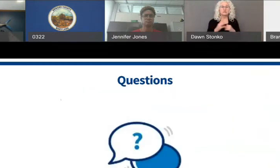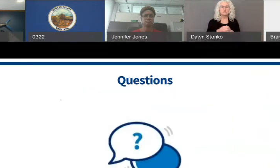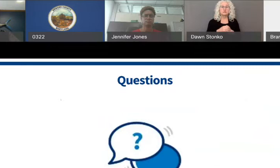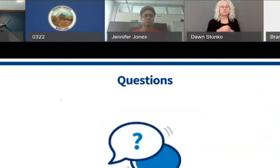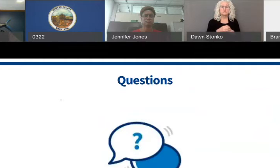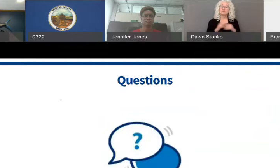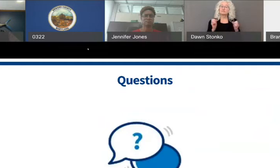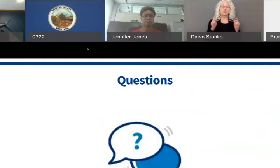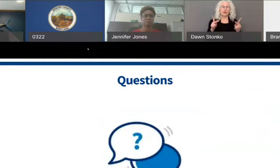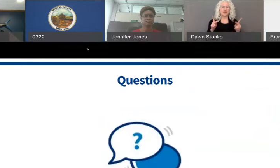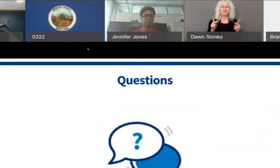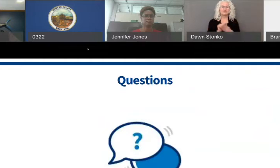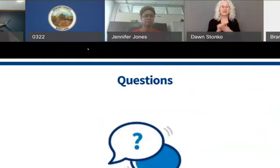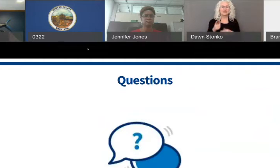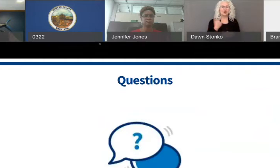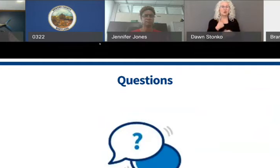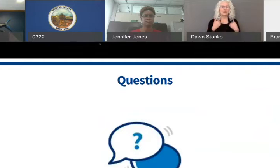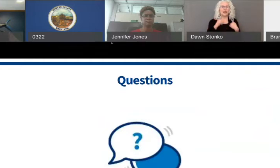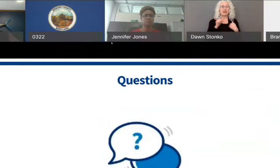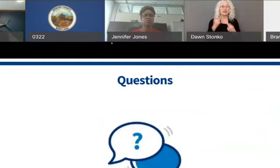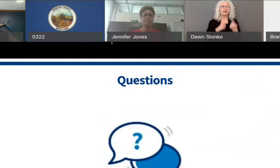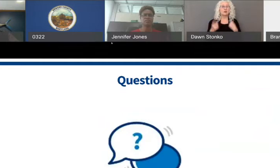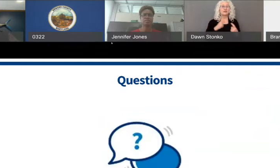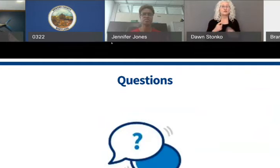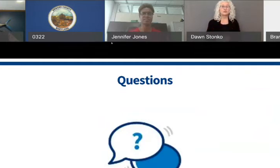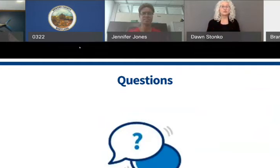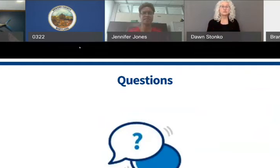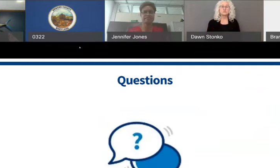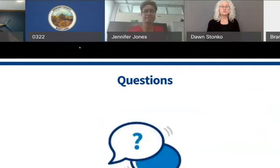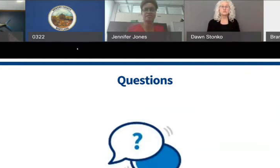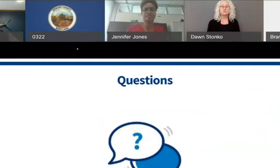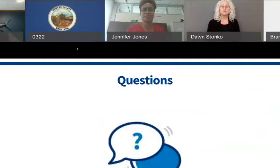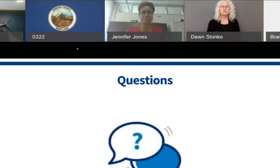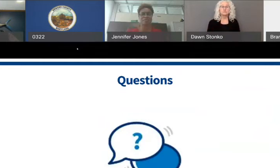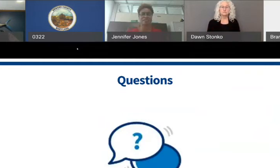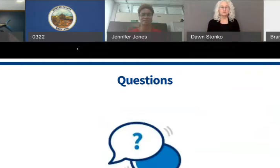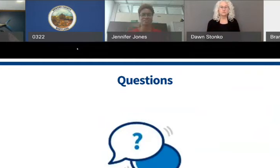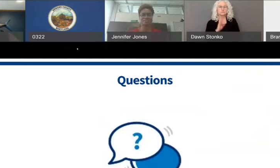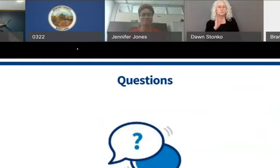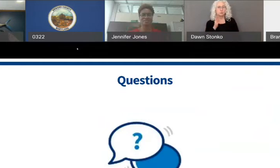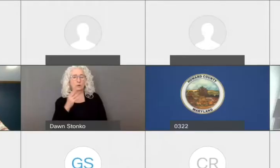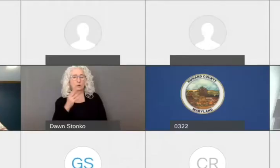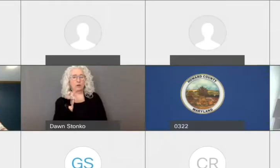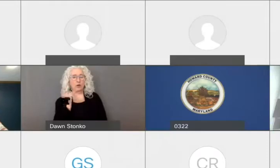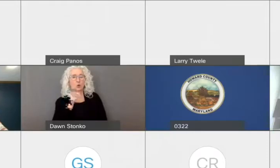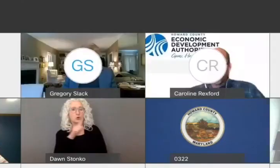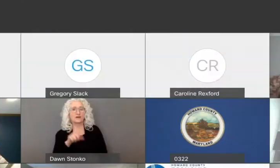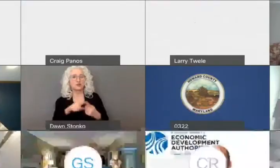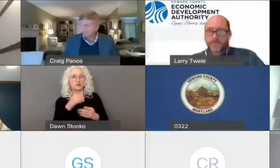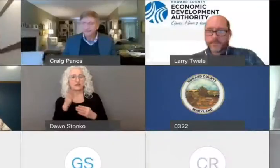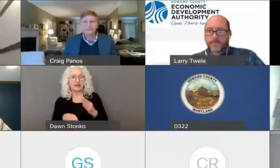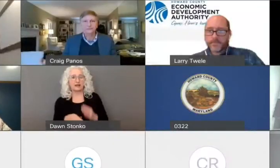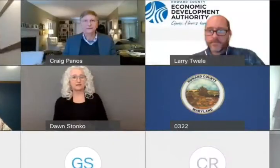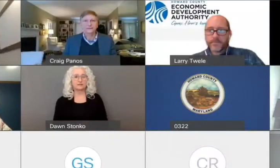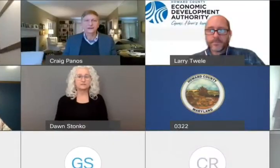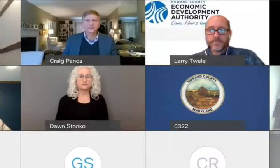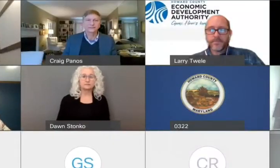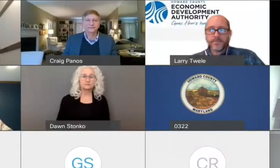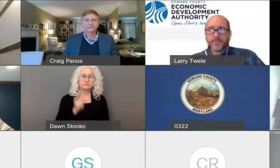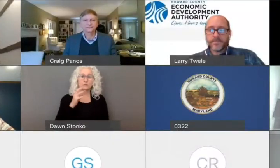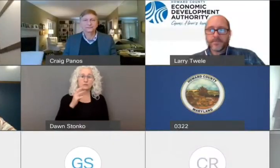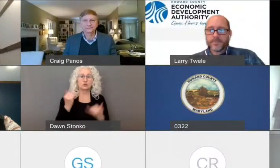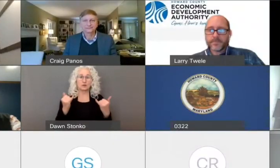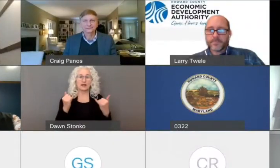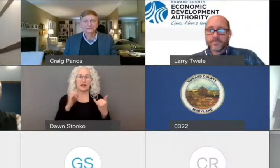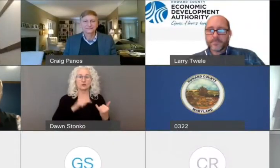All right, that's all we got. Any questions? We'll take questions at the end. Thank you. Thanks, Mike. Sorry. Thanks, Jennifer. All right, so now we'll